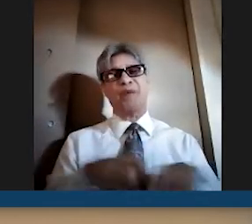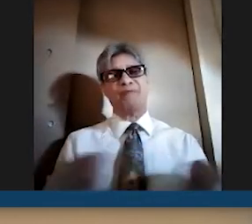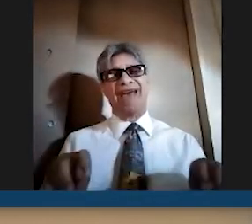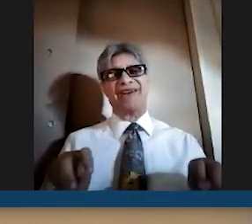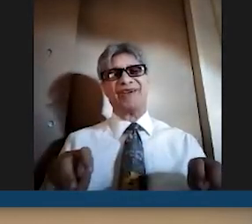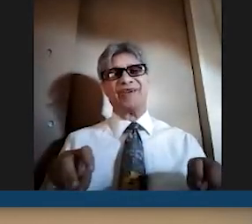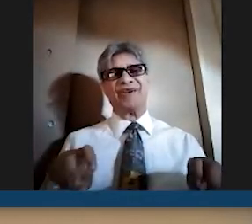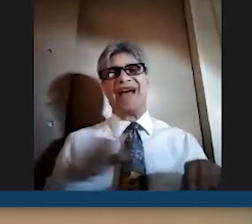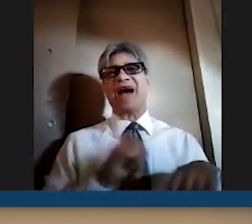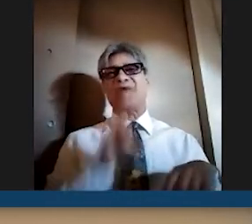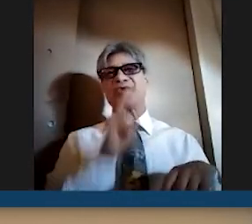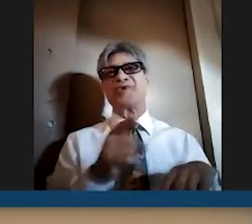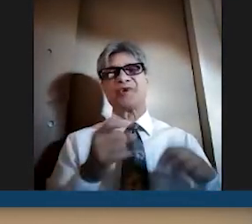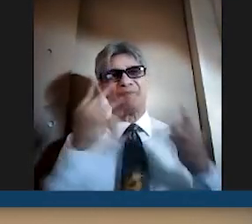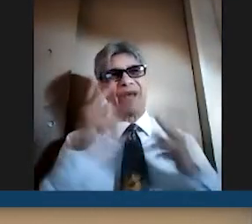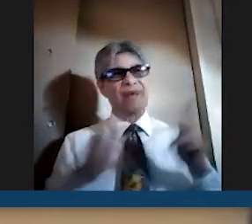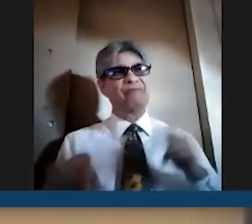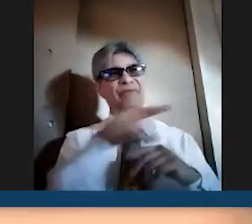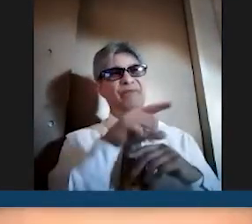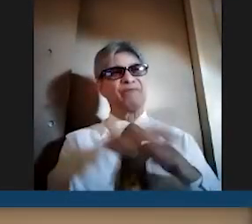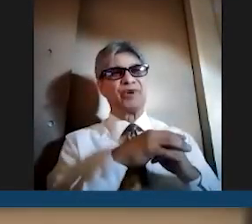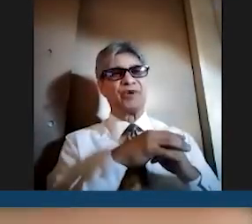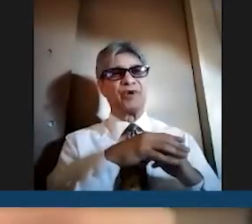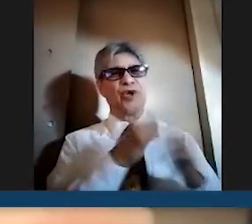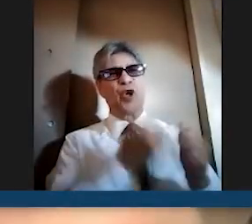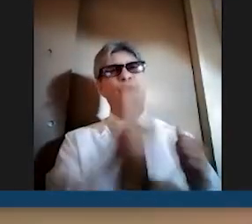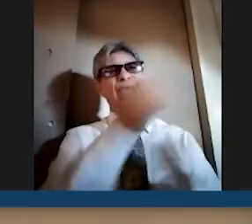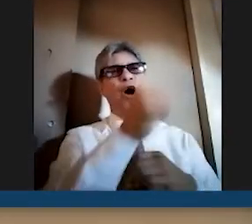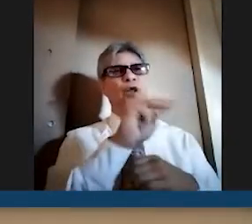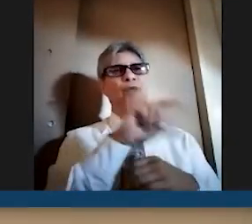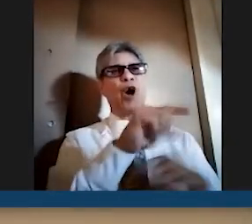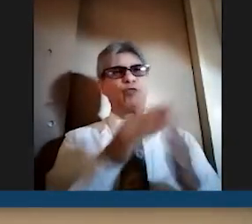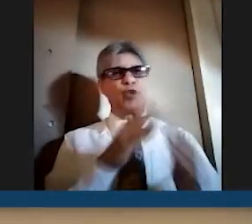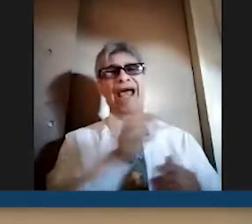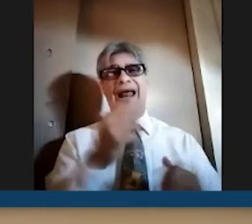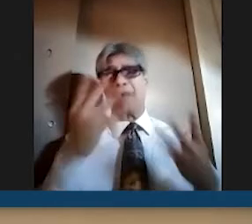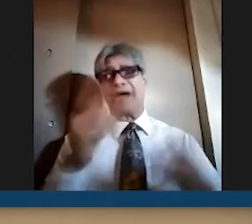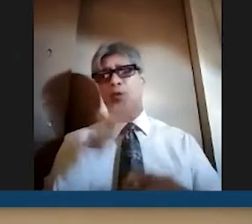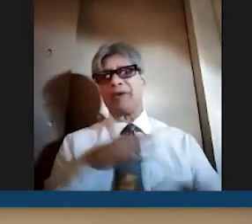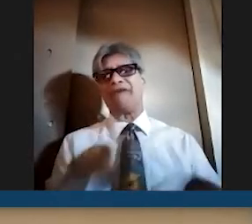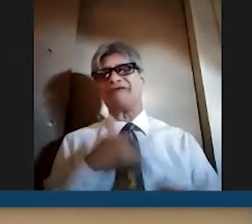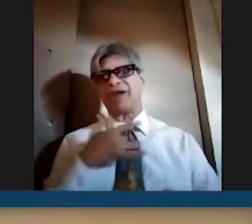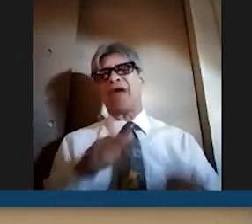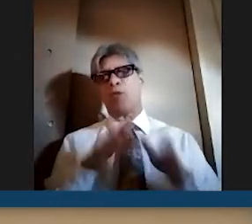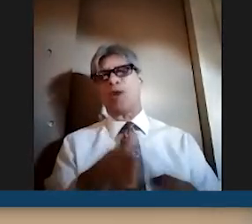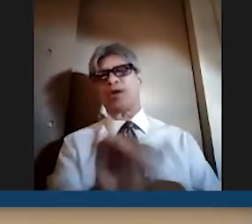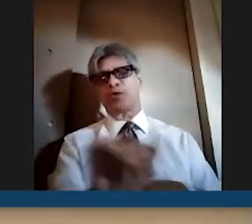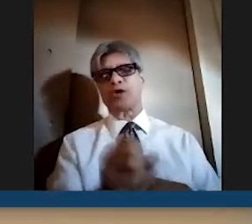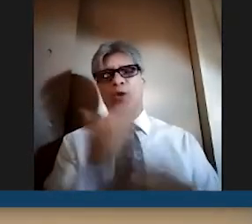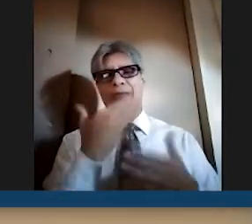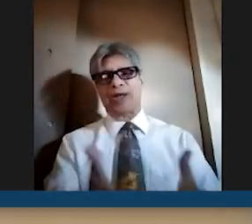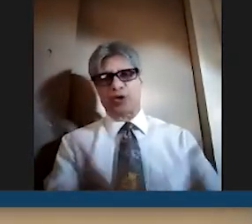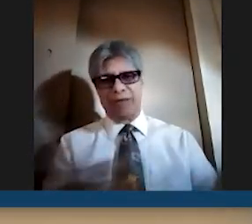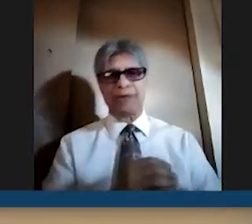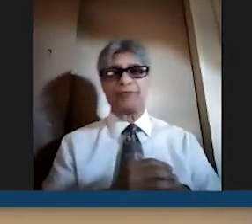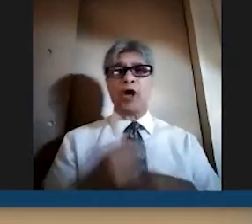I'm sure a lot of people beyond just the Hmong community, also a lot of women feel that way as well. So thank you so much. So I'm